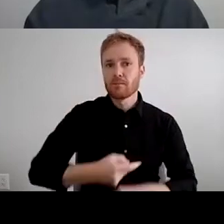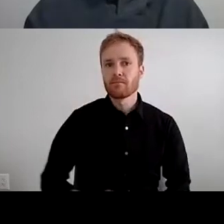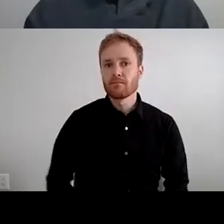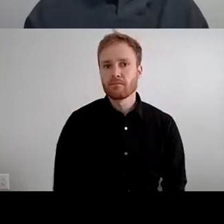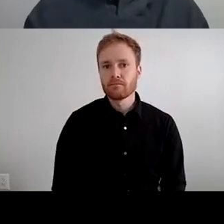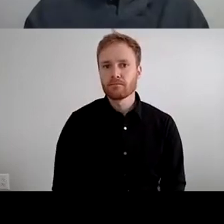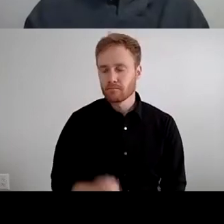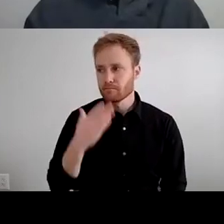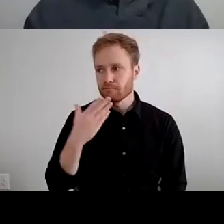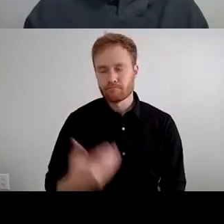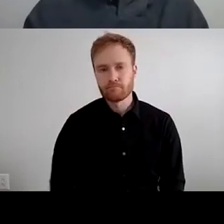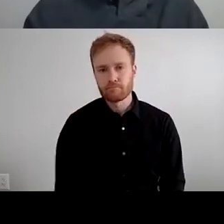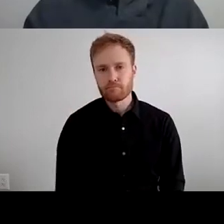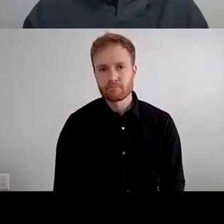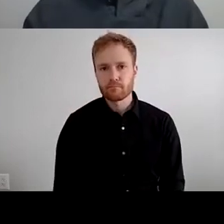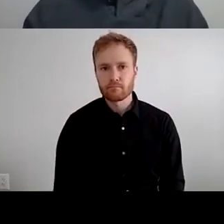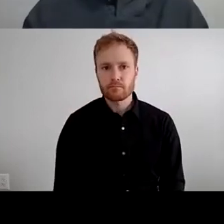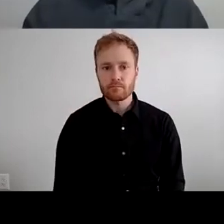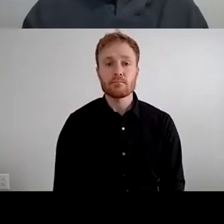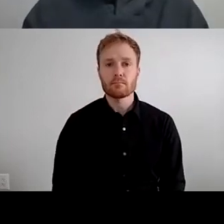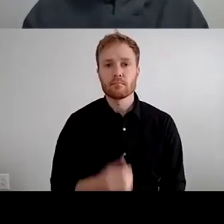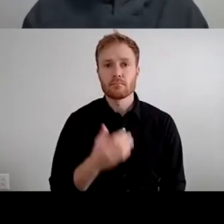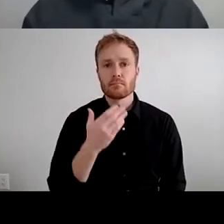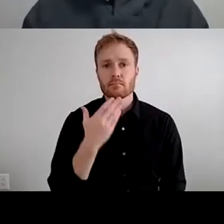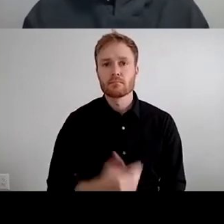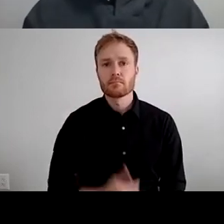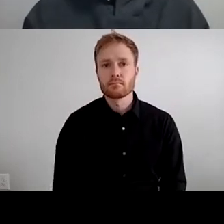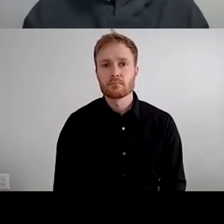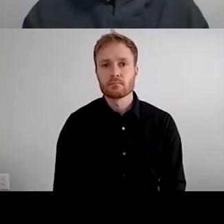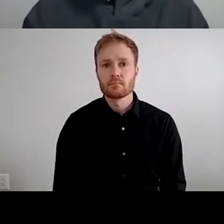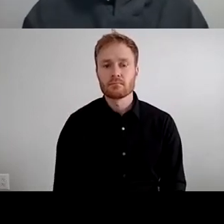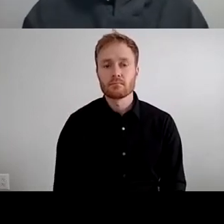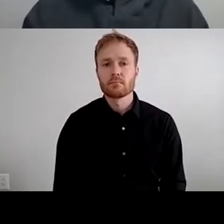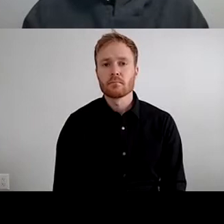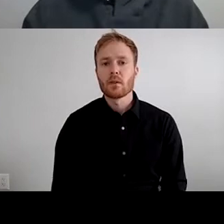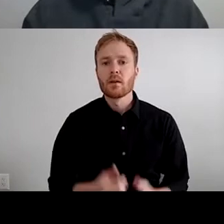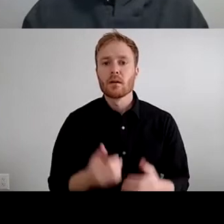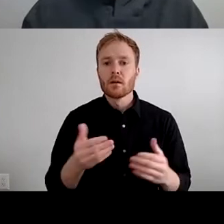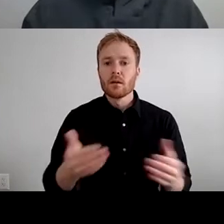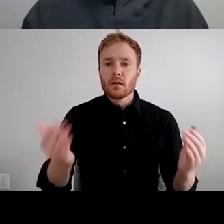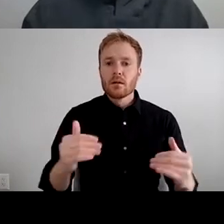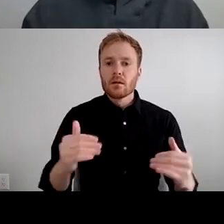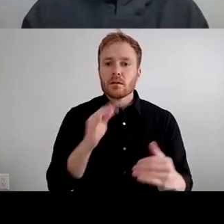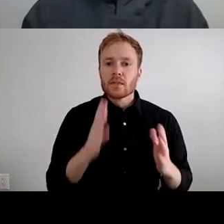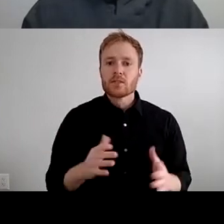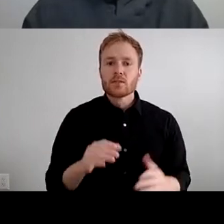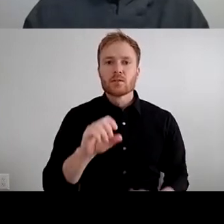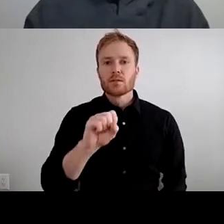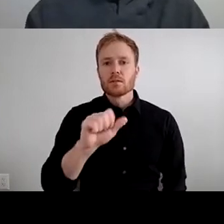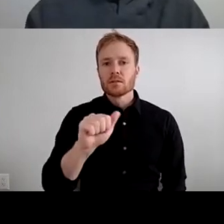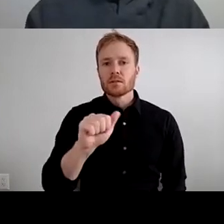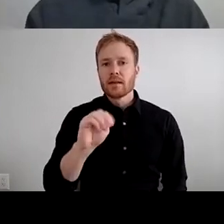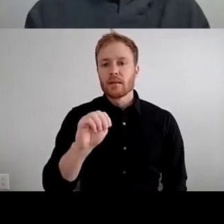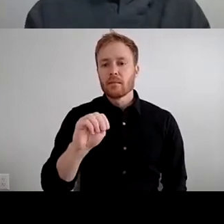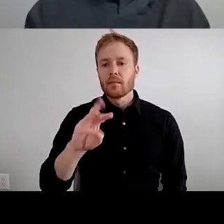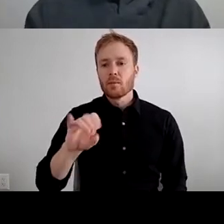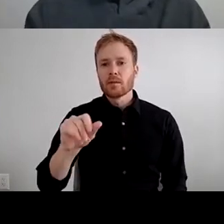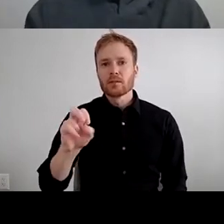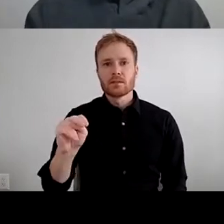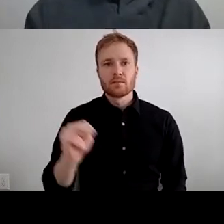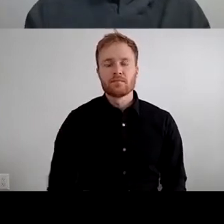Thank you. Thank you very much. Our next registered speaker is Mr. Sam Williamson.